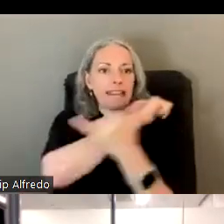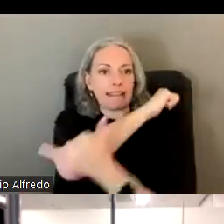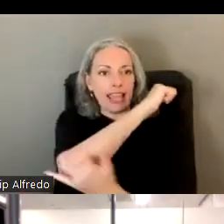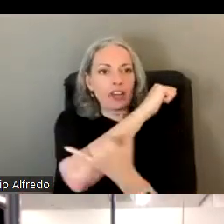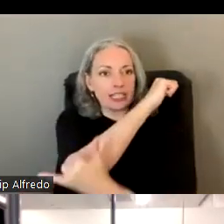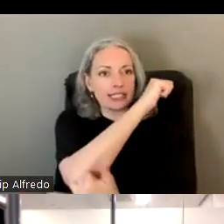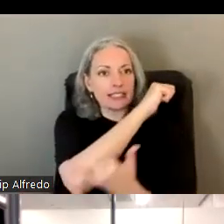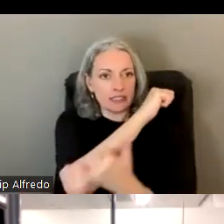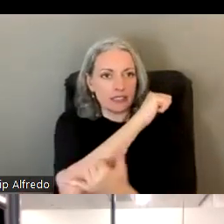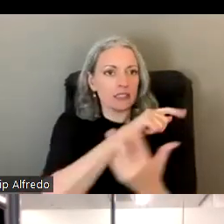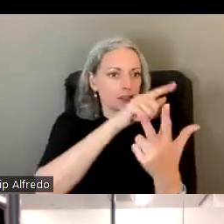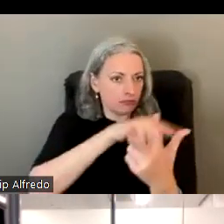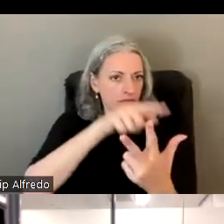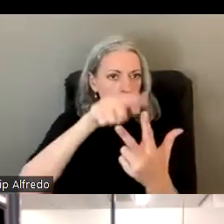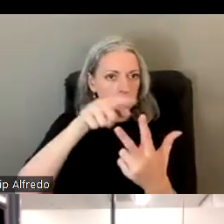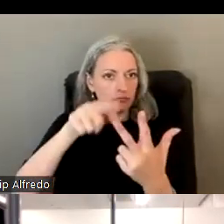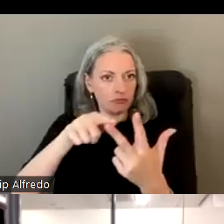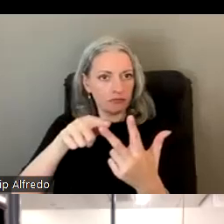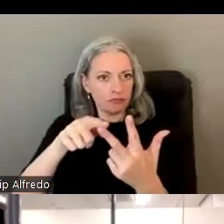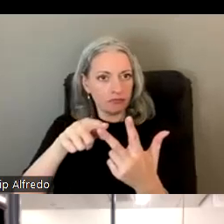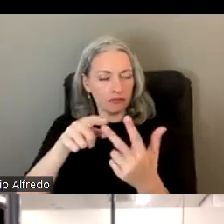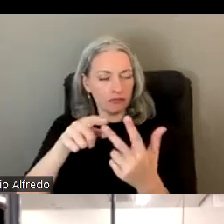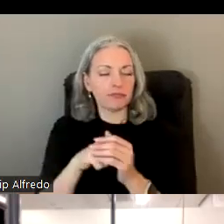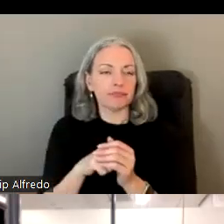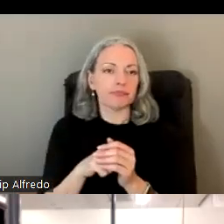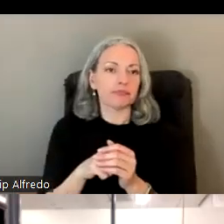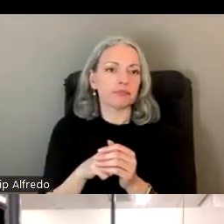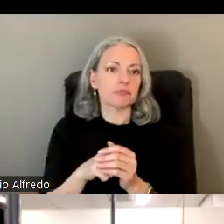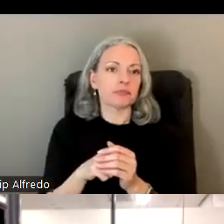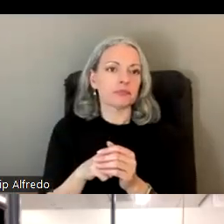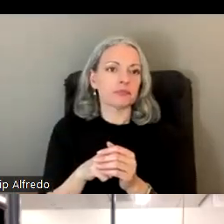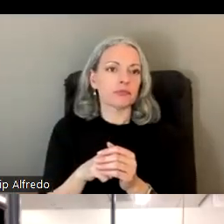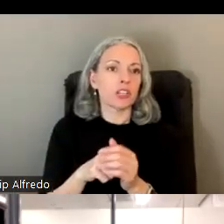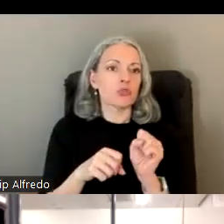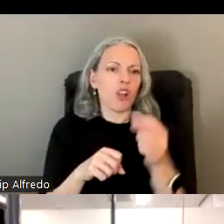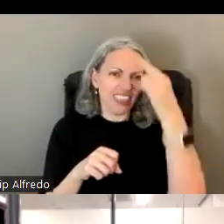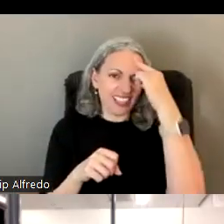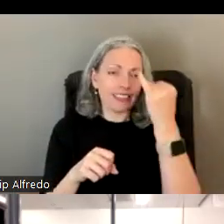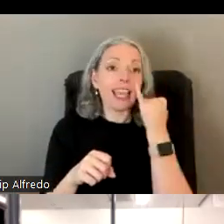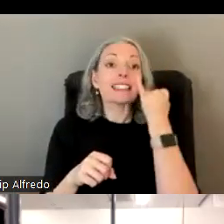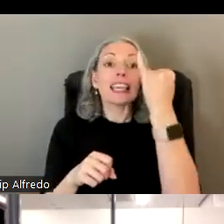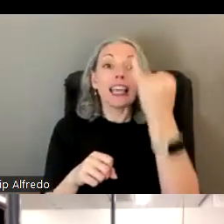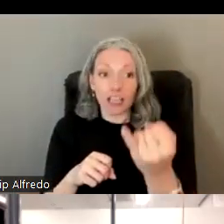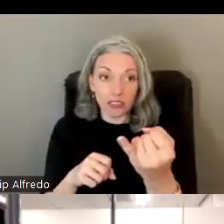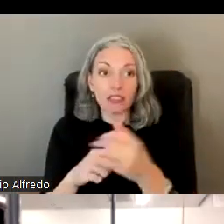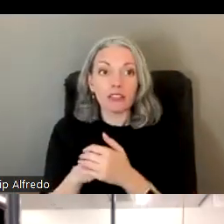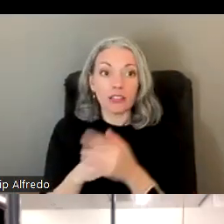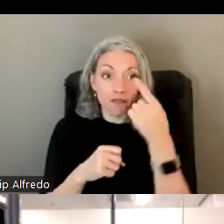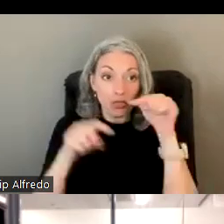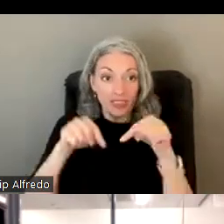on Aging, and Imperial County also through their Area Agency on Aging. And so I think the idea for